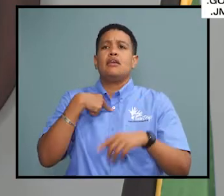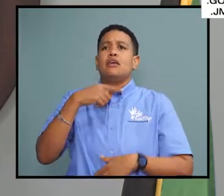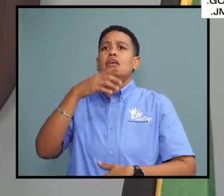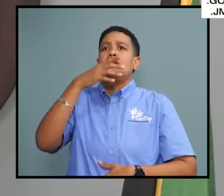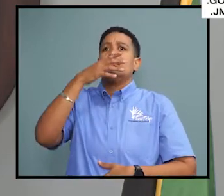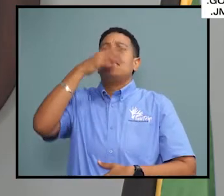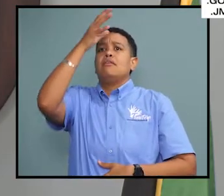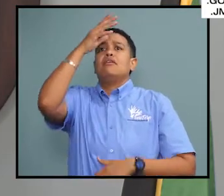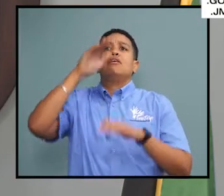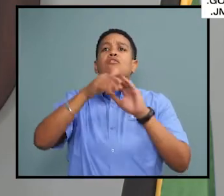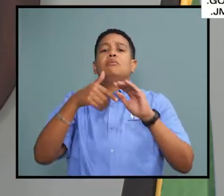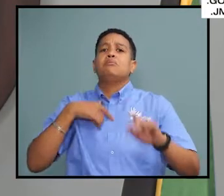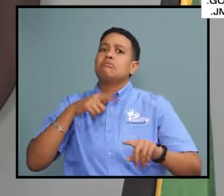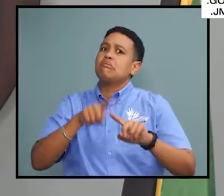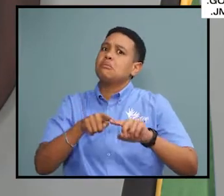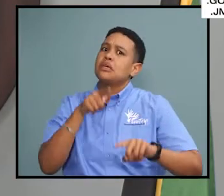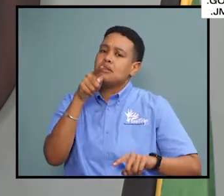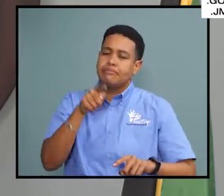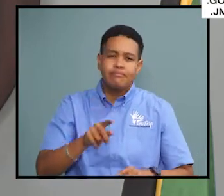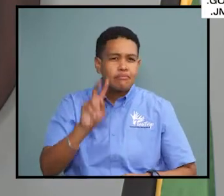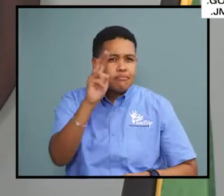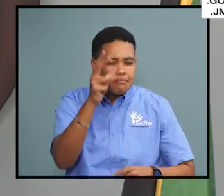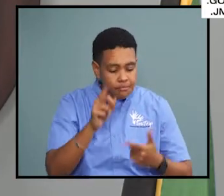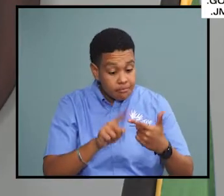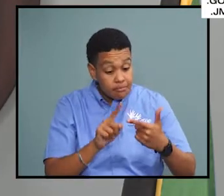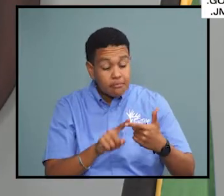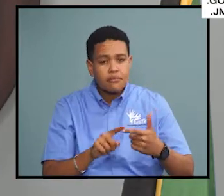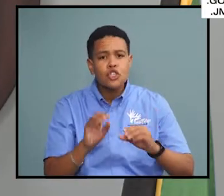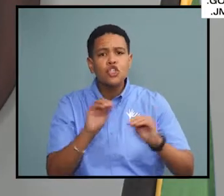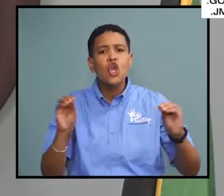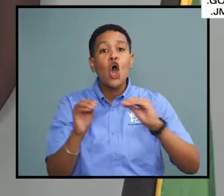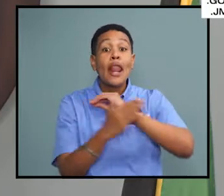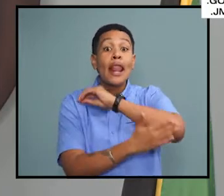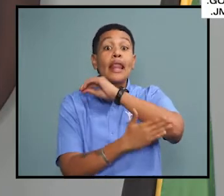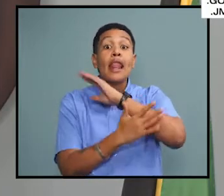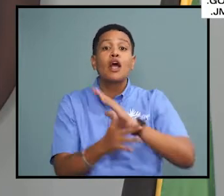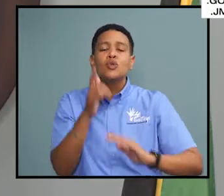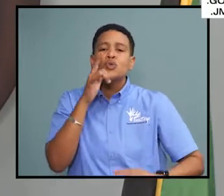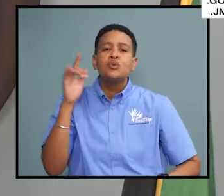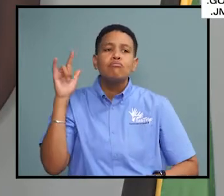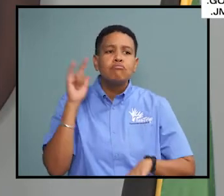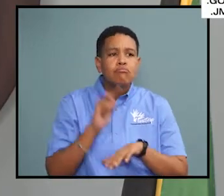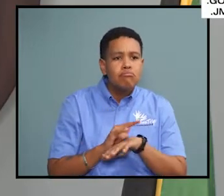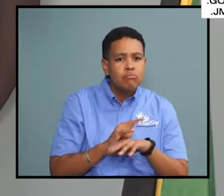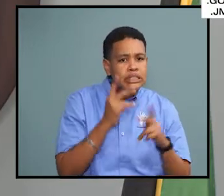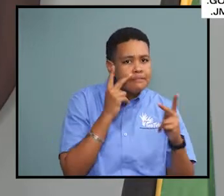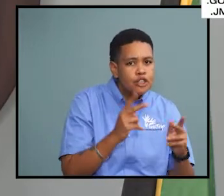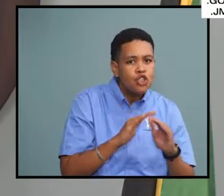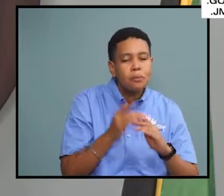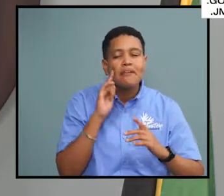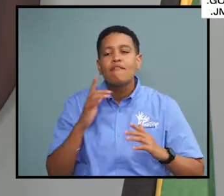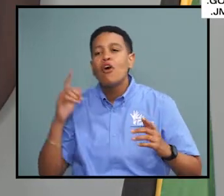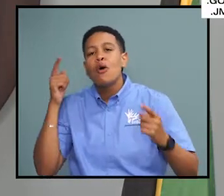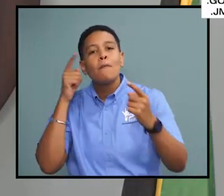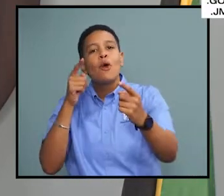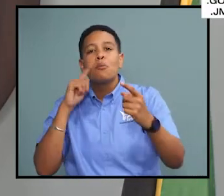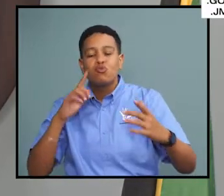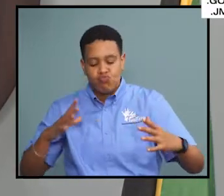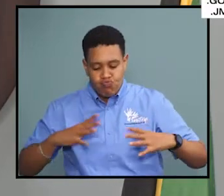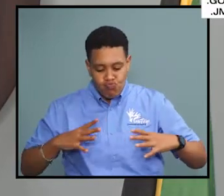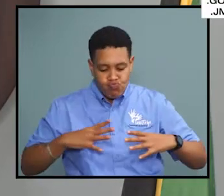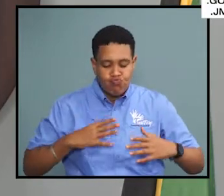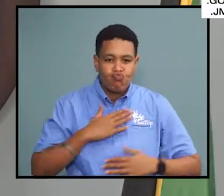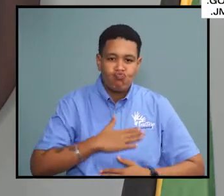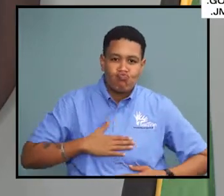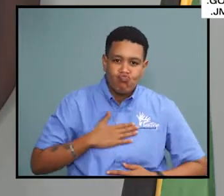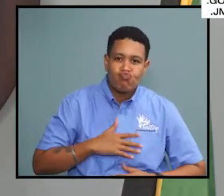national. 2, non-nationals visiting Jamaica for the purpose of tourism. And